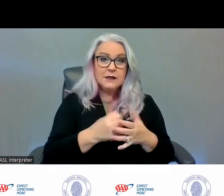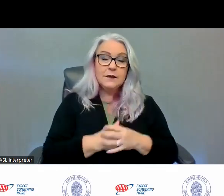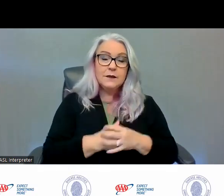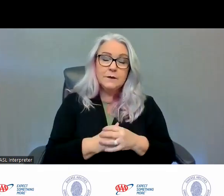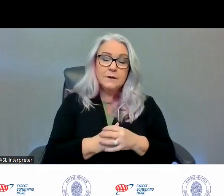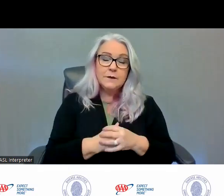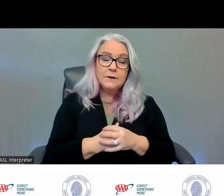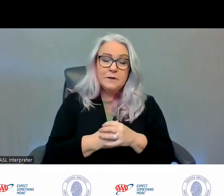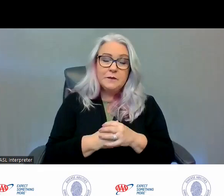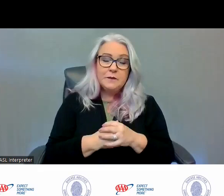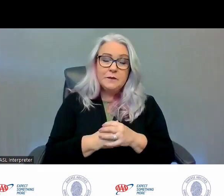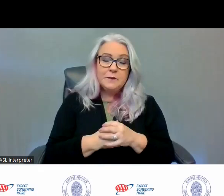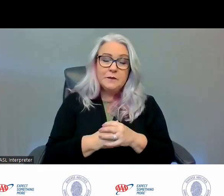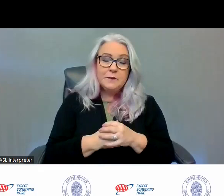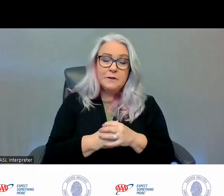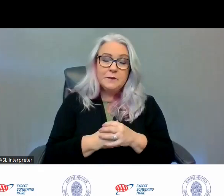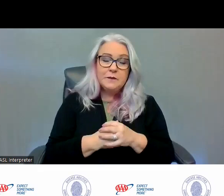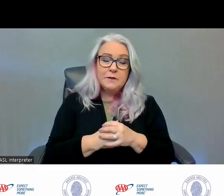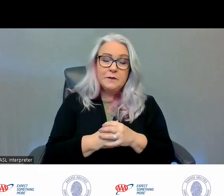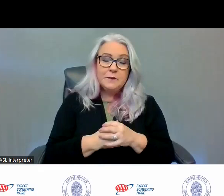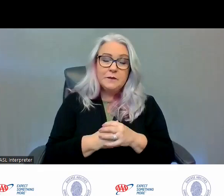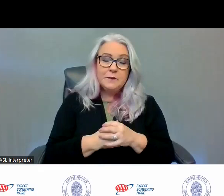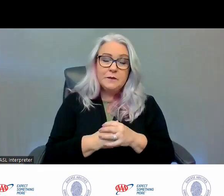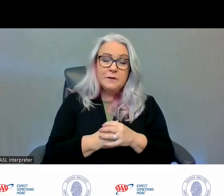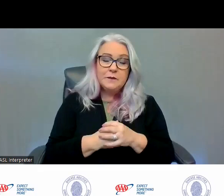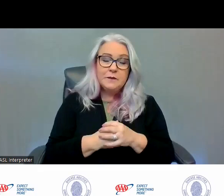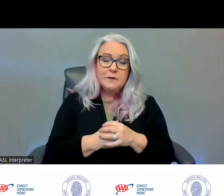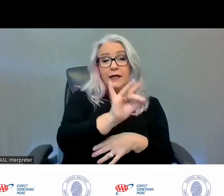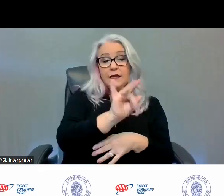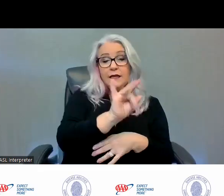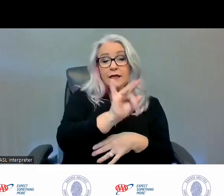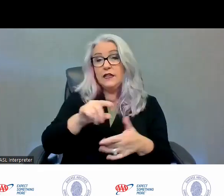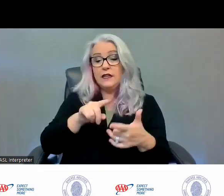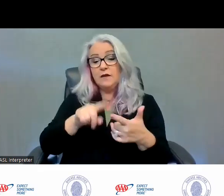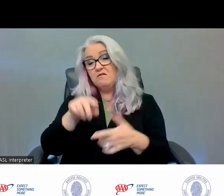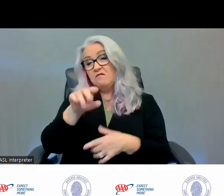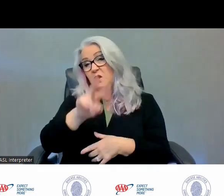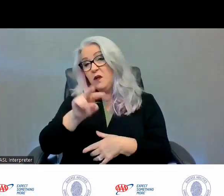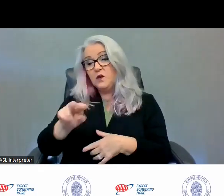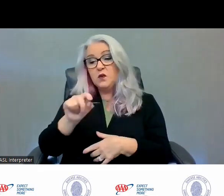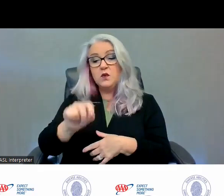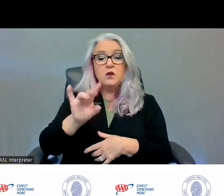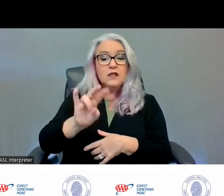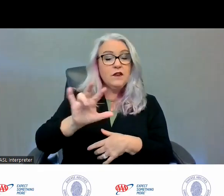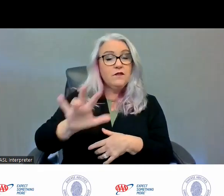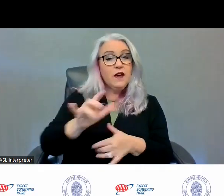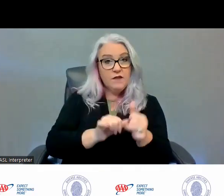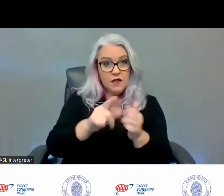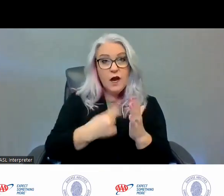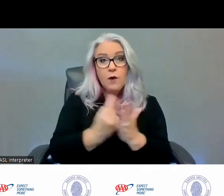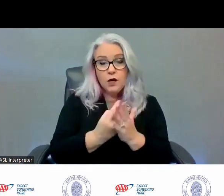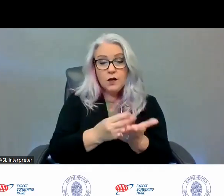Pay ranges from $18.50 to $22.75 an hour. And then there are